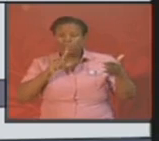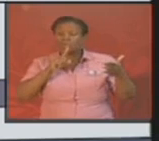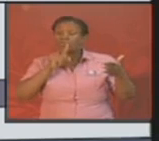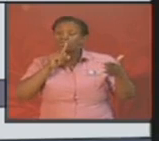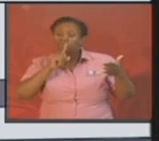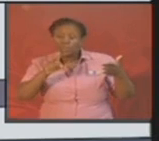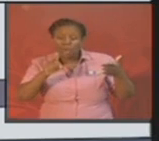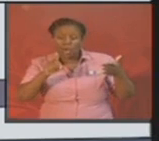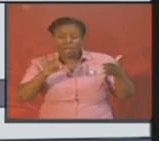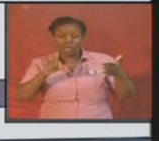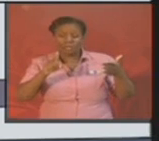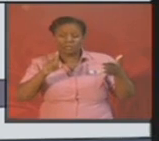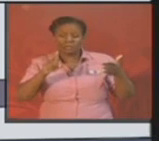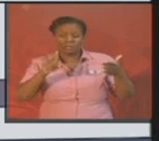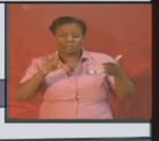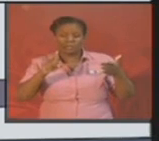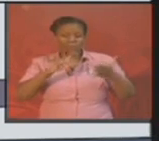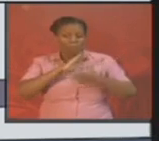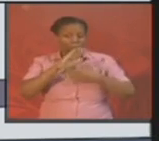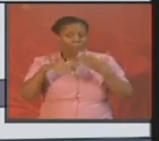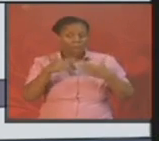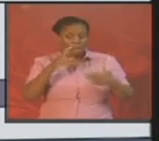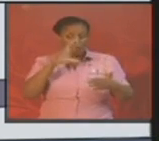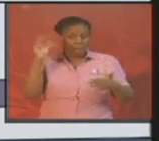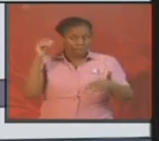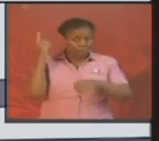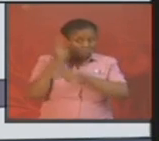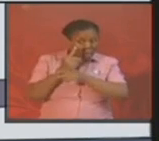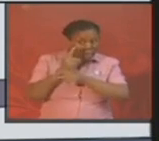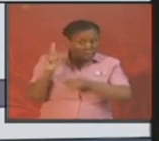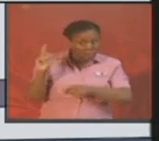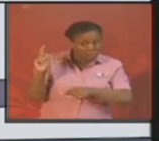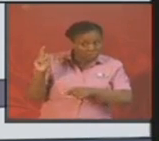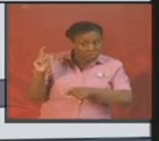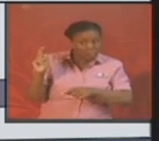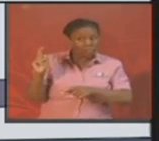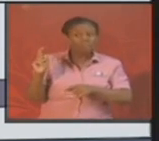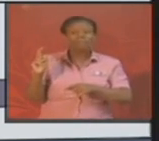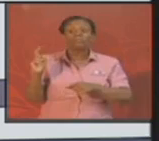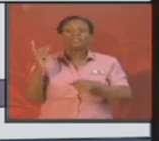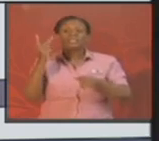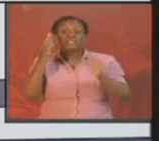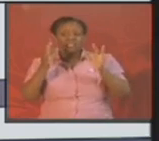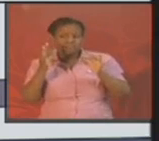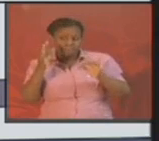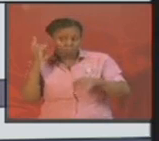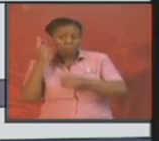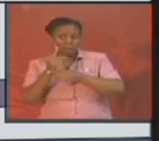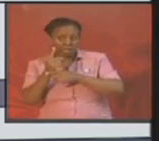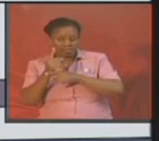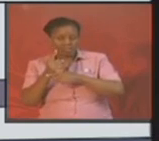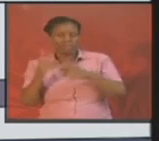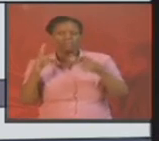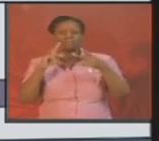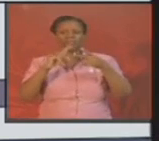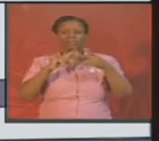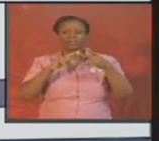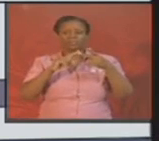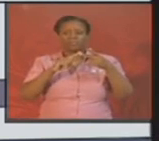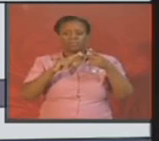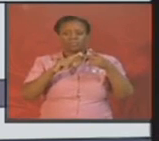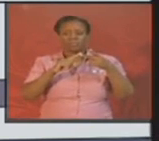of the complaint is accurate in terms of representing what actually took place. An investigation is also followed with